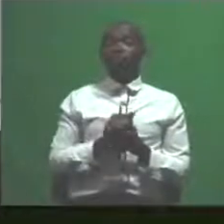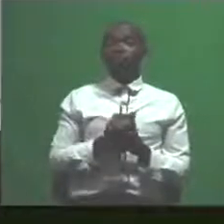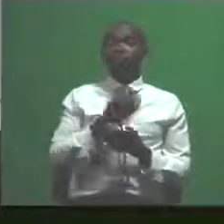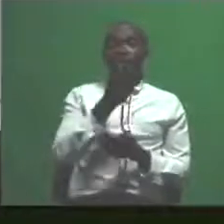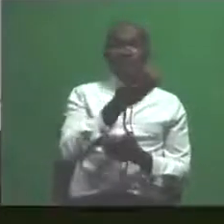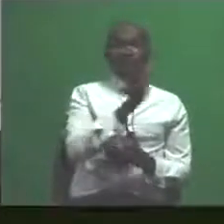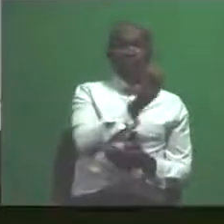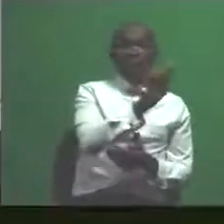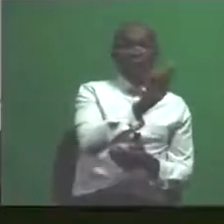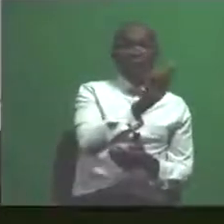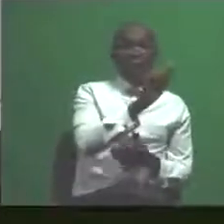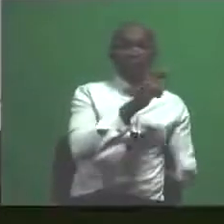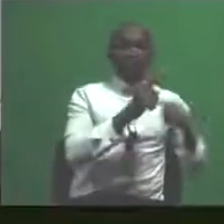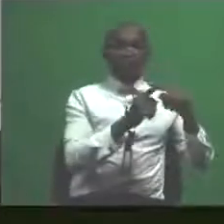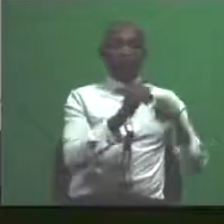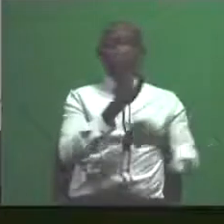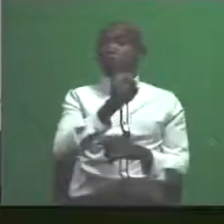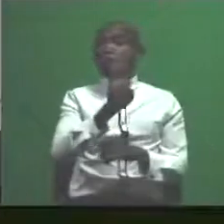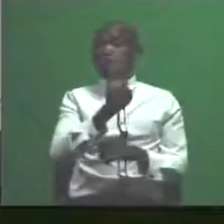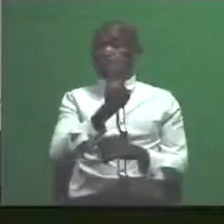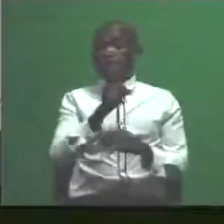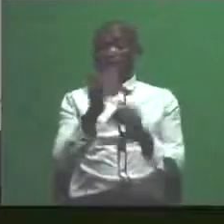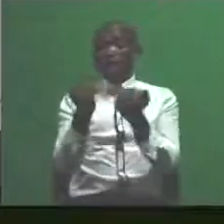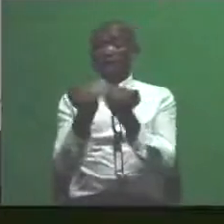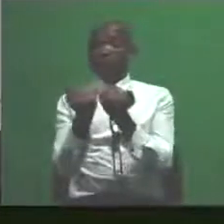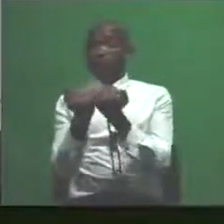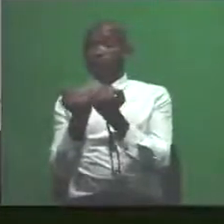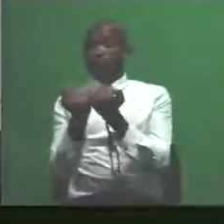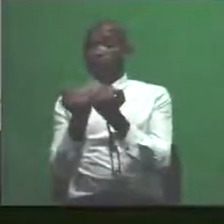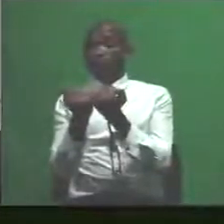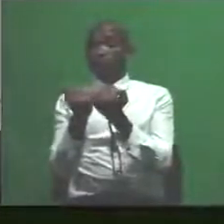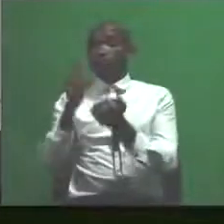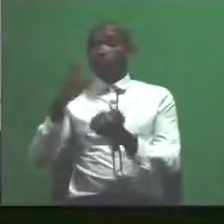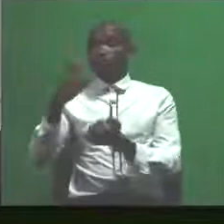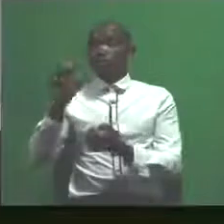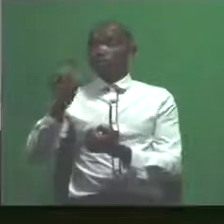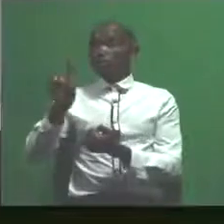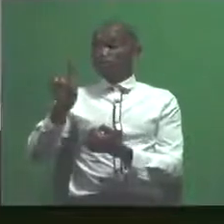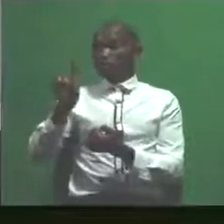reacts with B to form C and D.